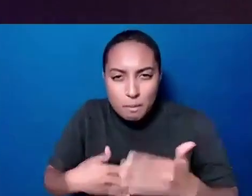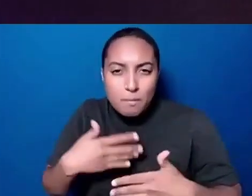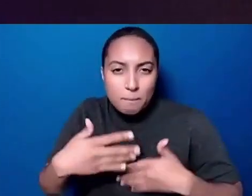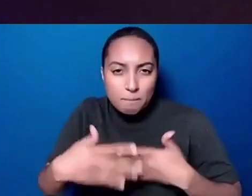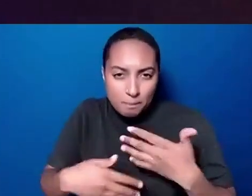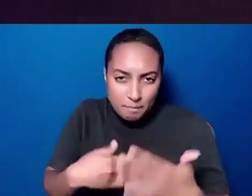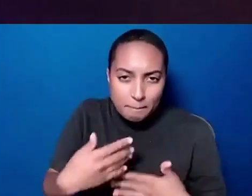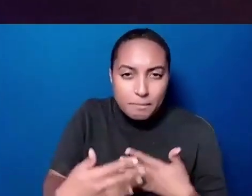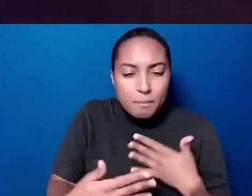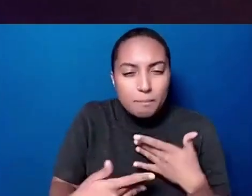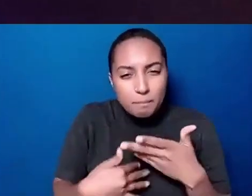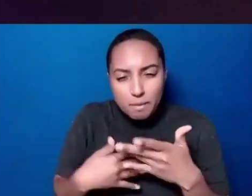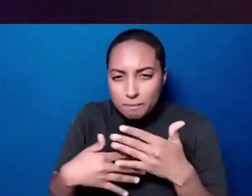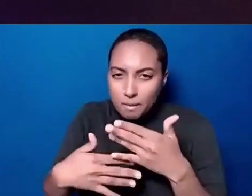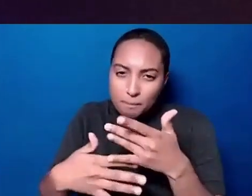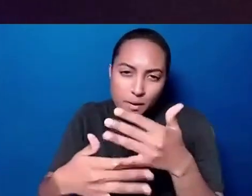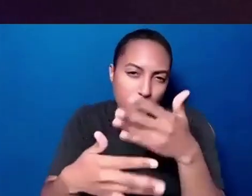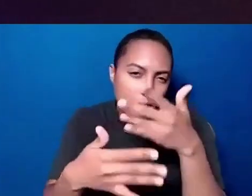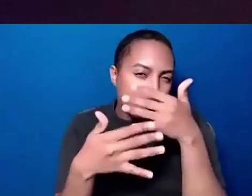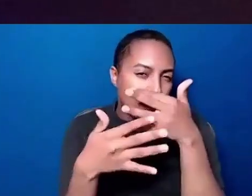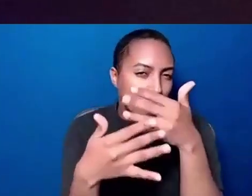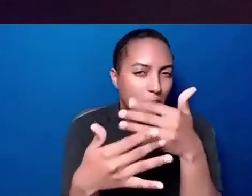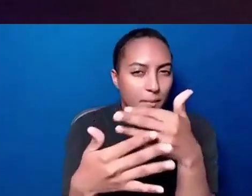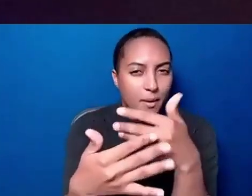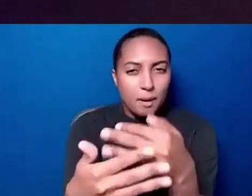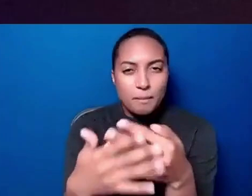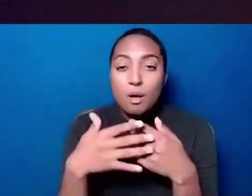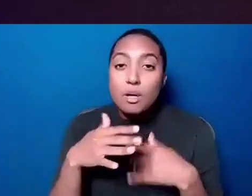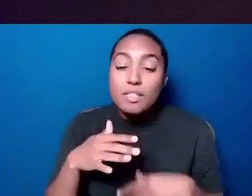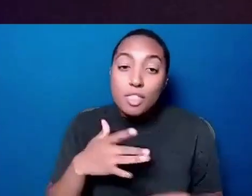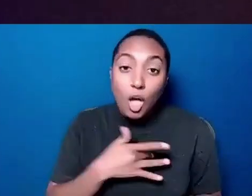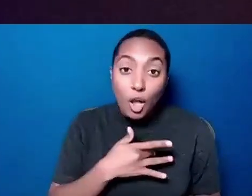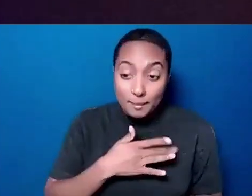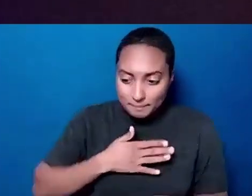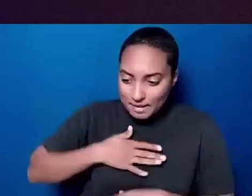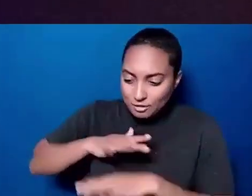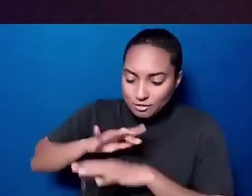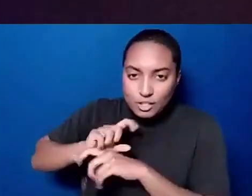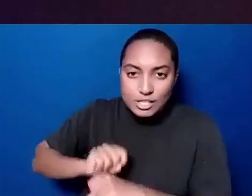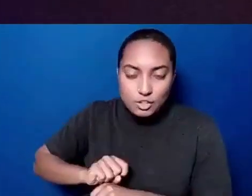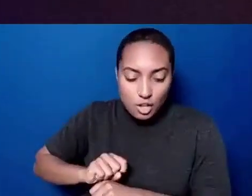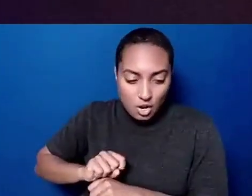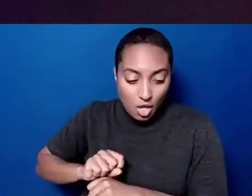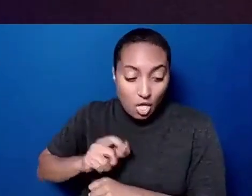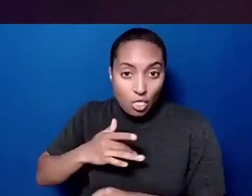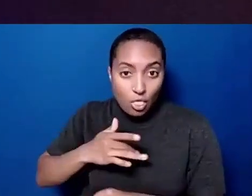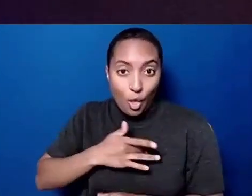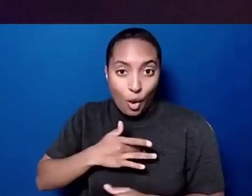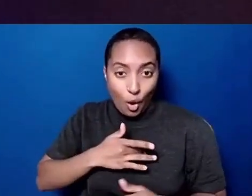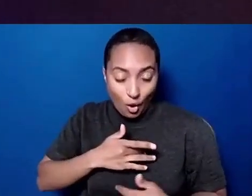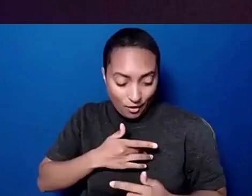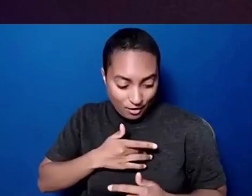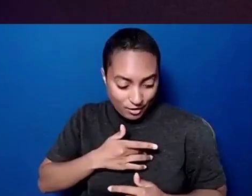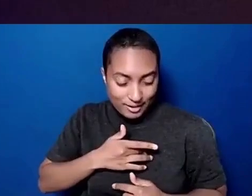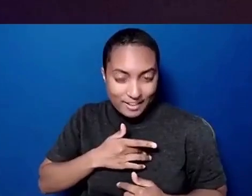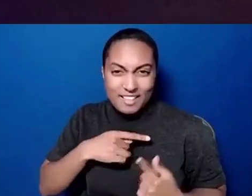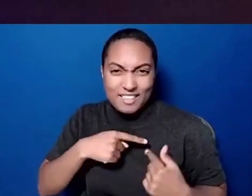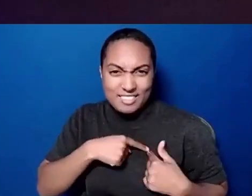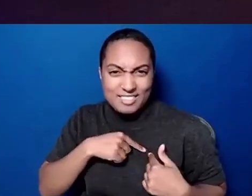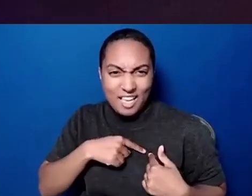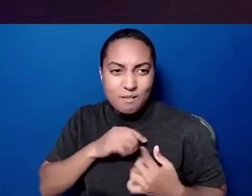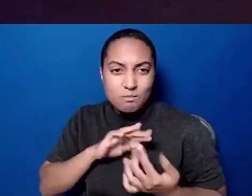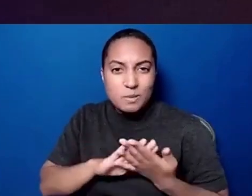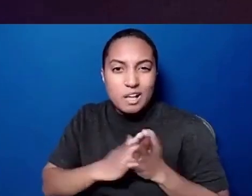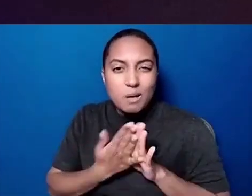Your heart. In my tradition family, the heart is the altar of the body. If that language